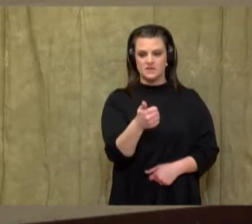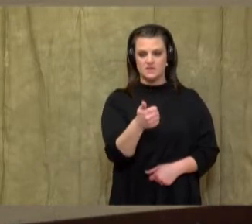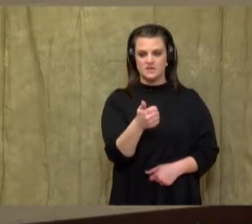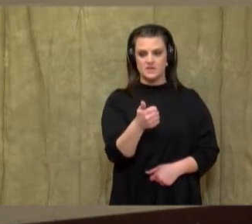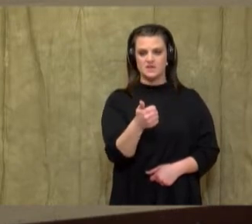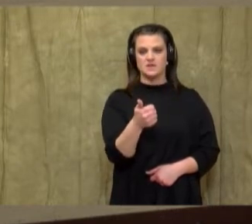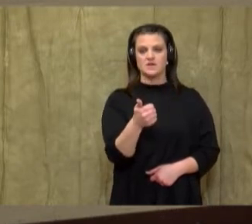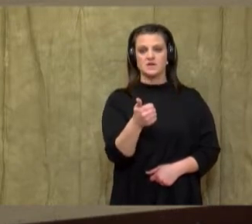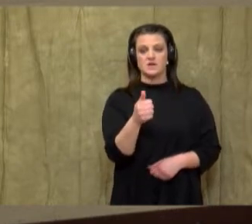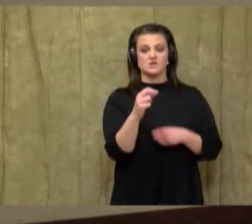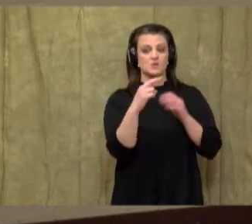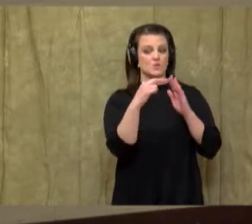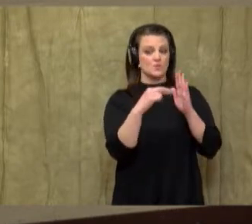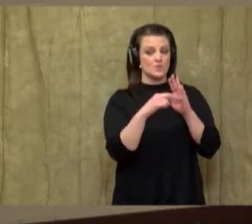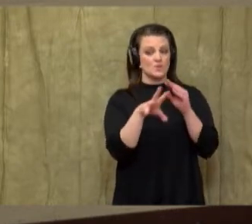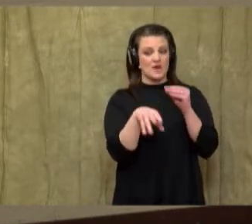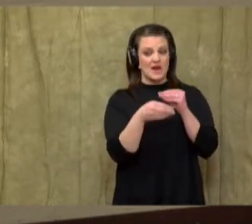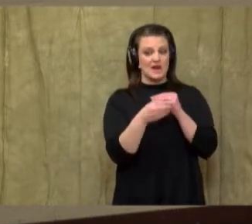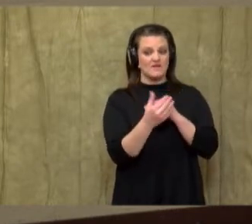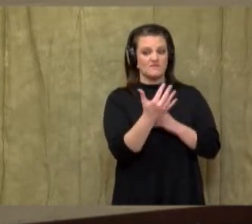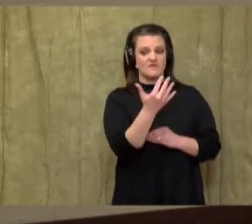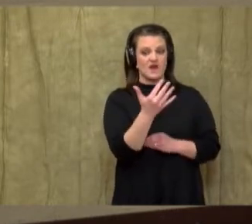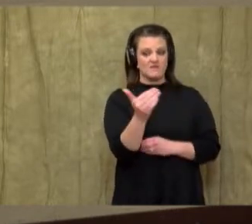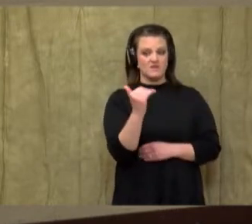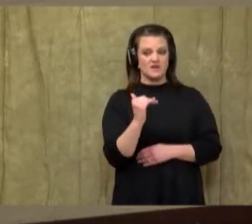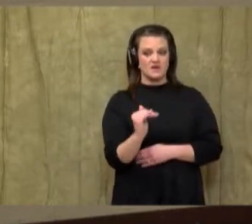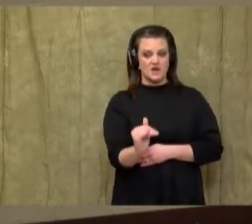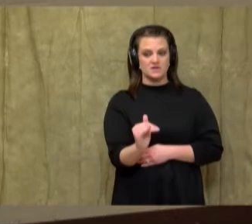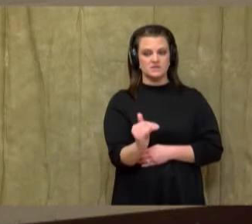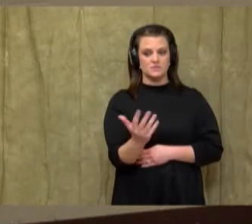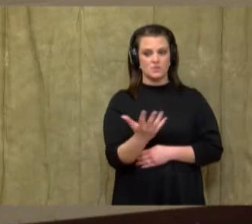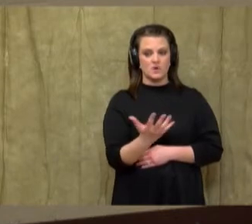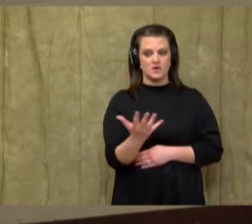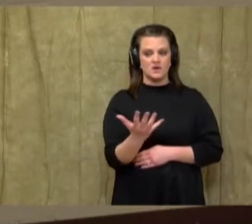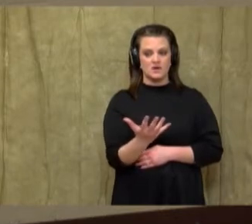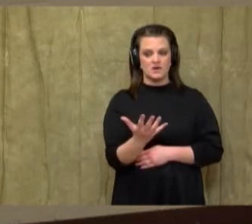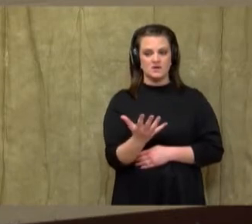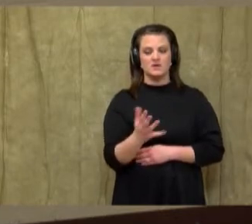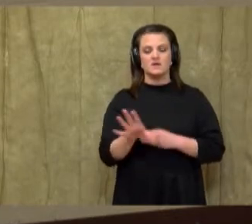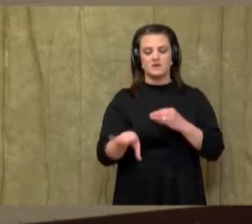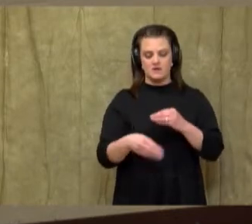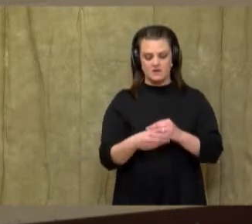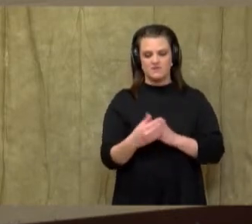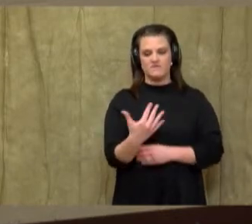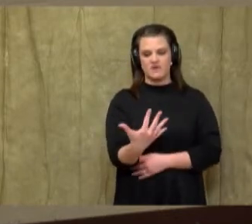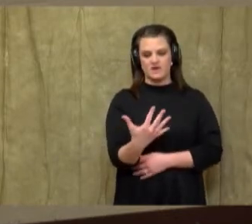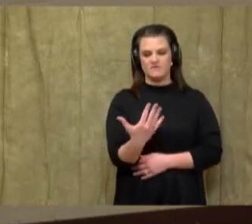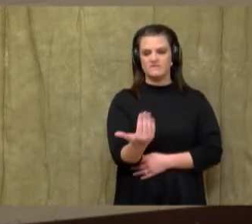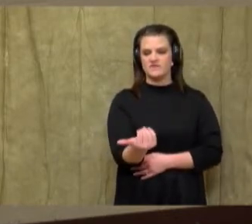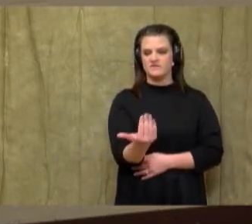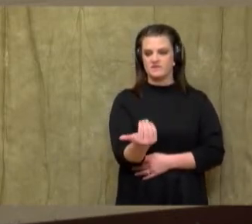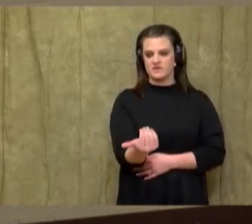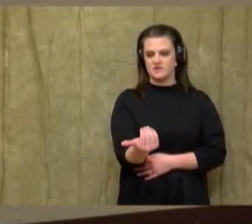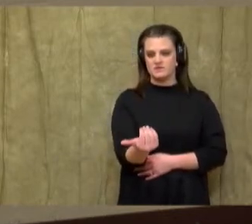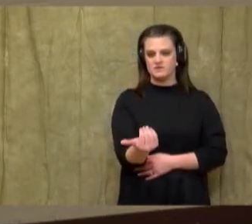our rule is to add 5, what would be the next number? Yep, 15, that's right.